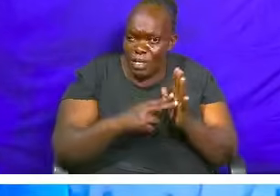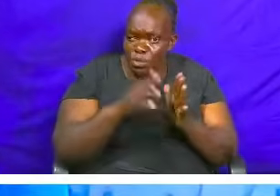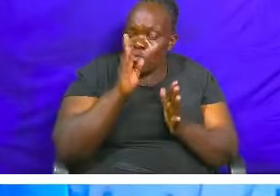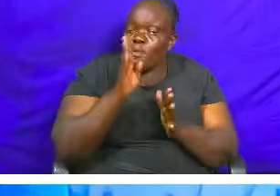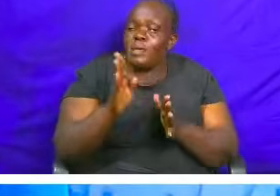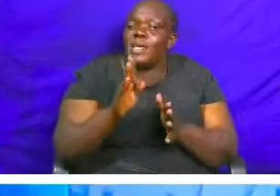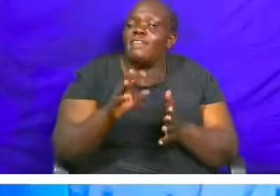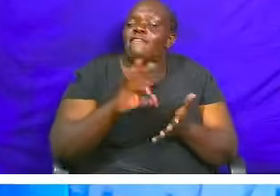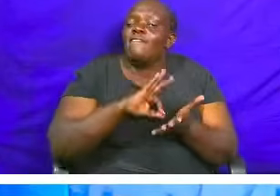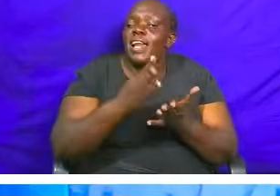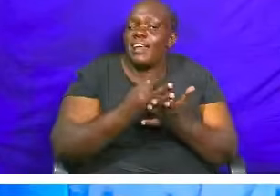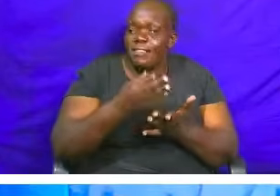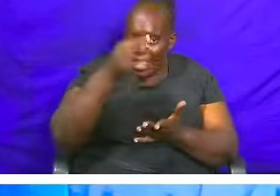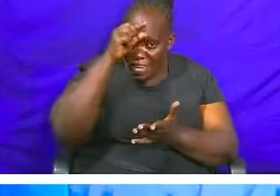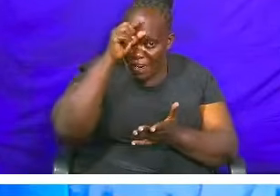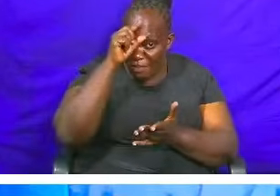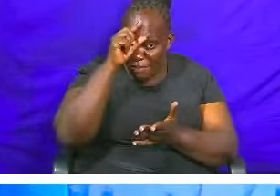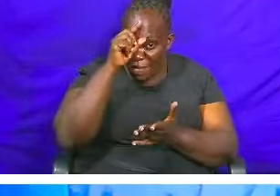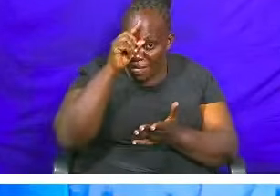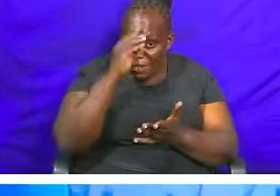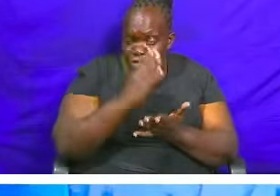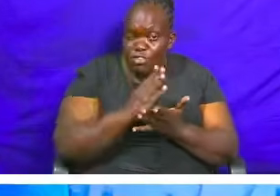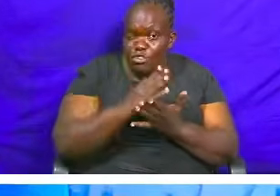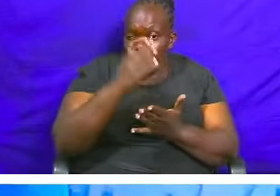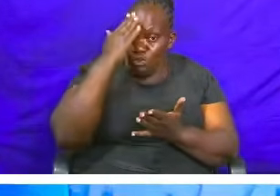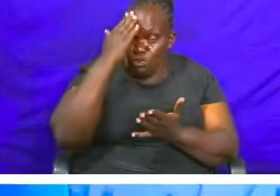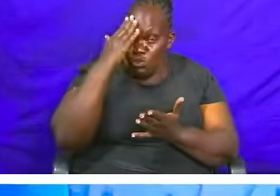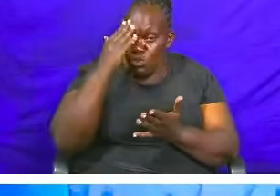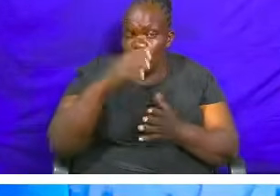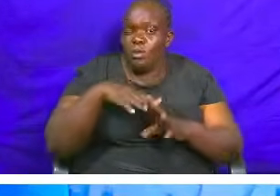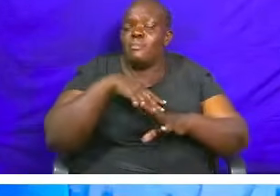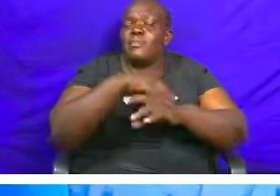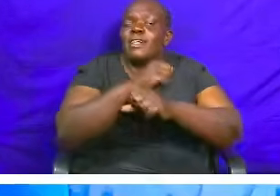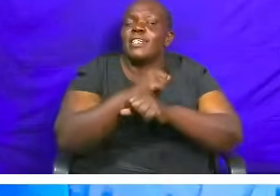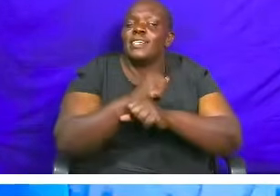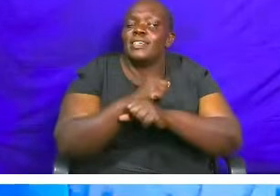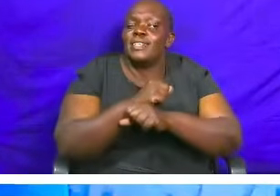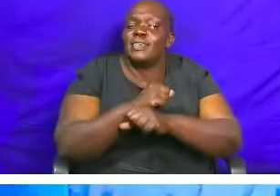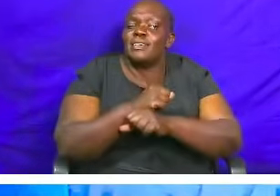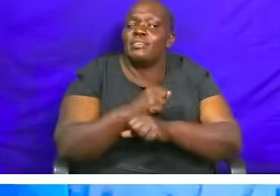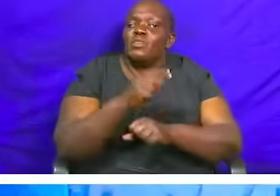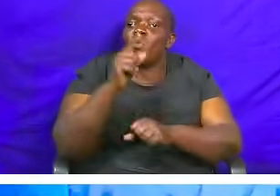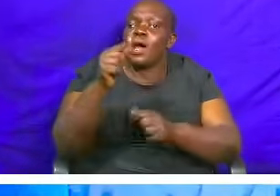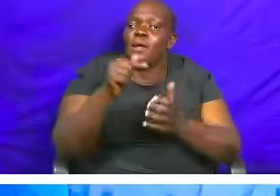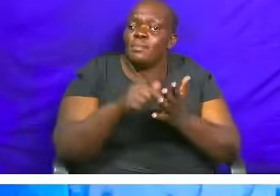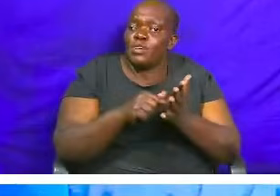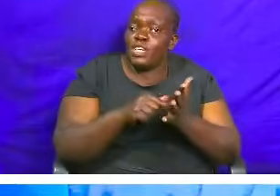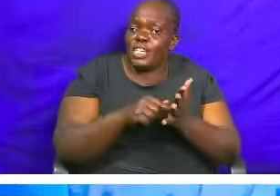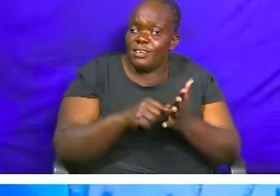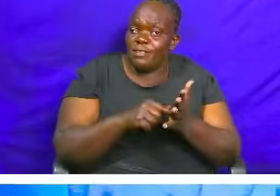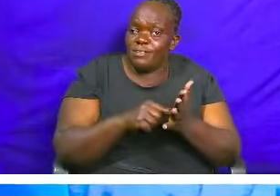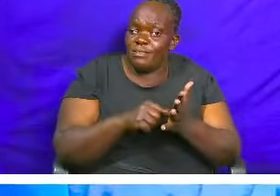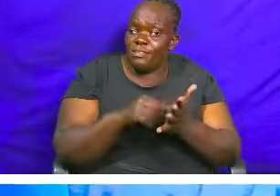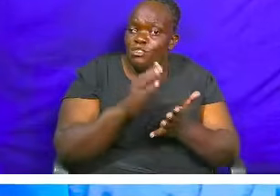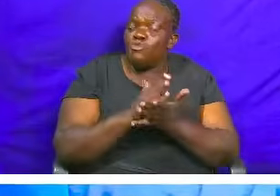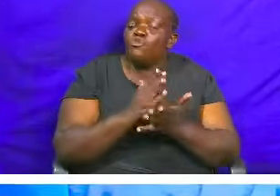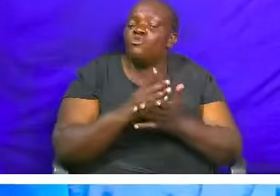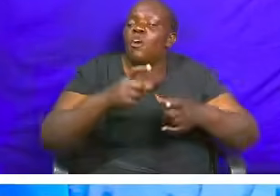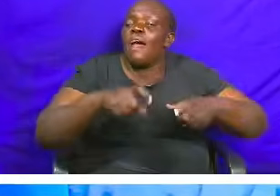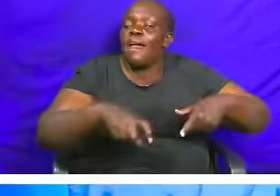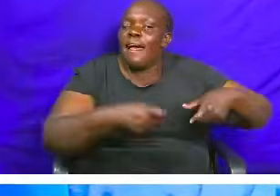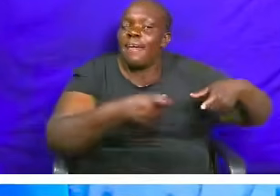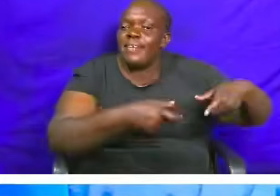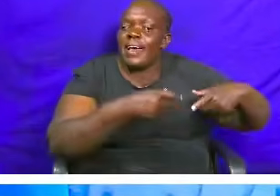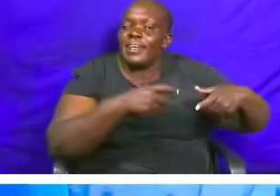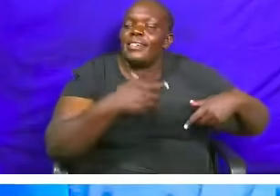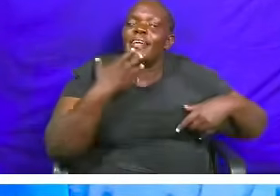by government. And of course, you know, His Excellency promised that at one point gas cylinders, so you'll be buying gas at